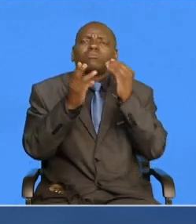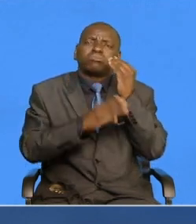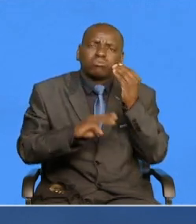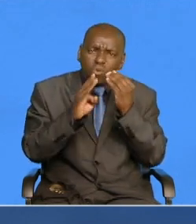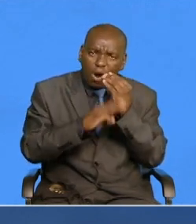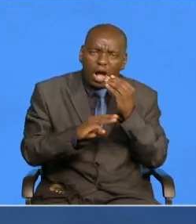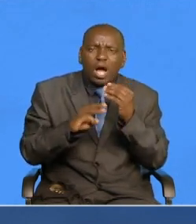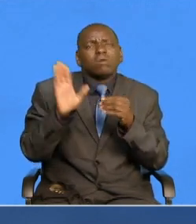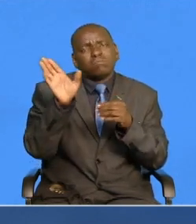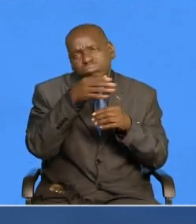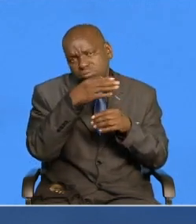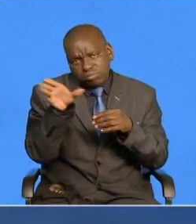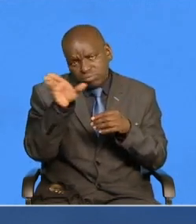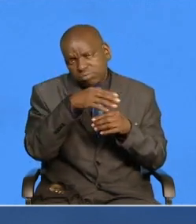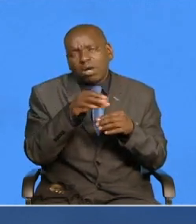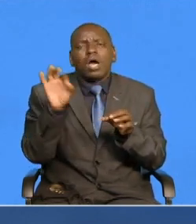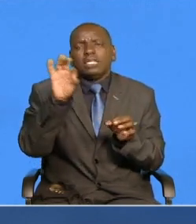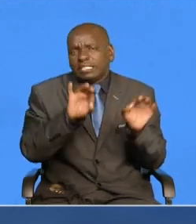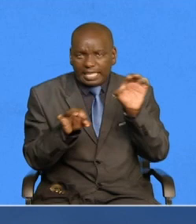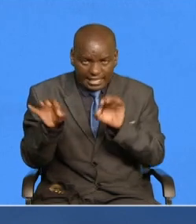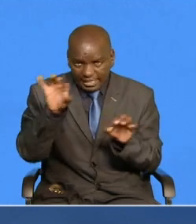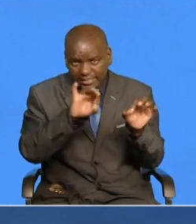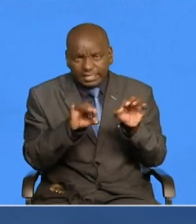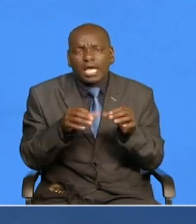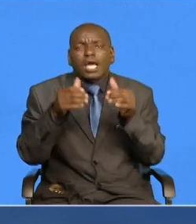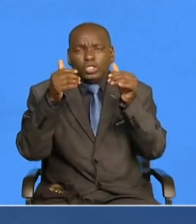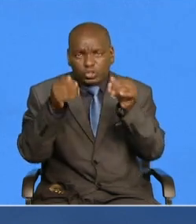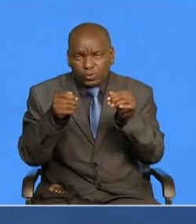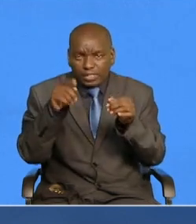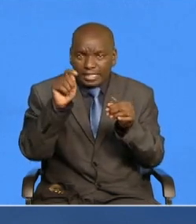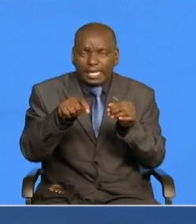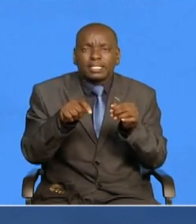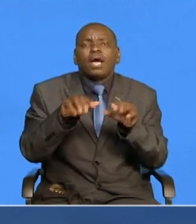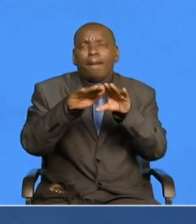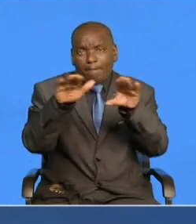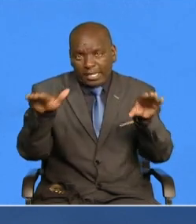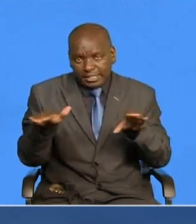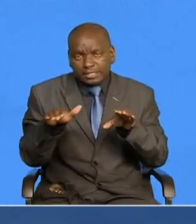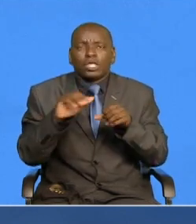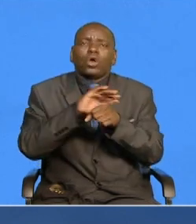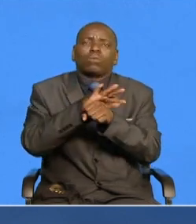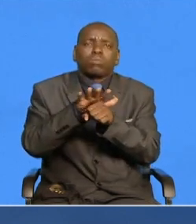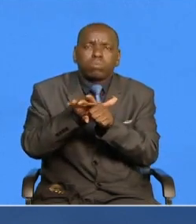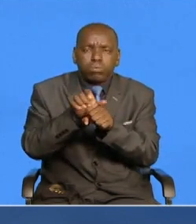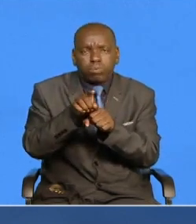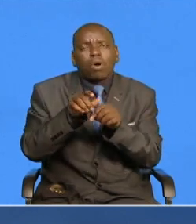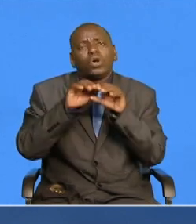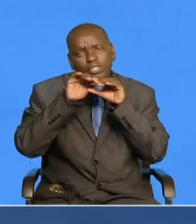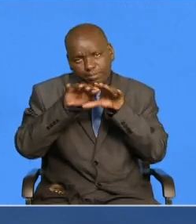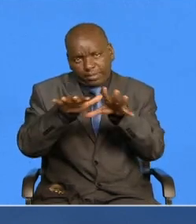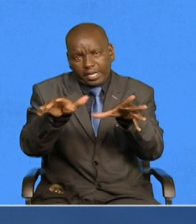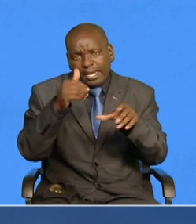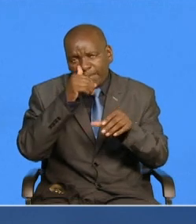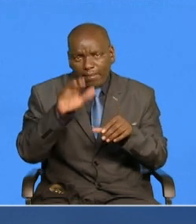poor ventilation. Science has demonstrated that these places are COVID-19 super